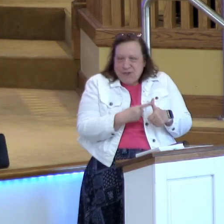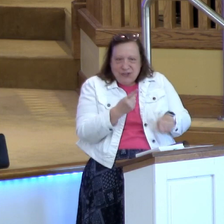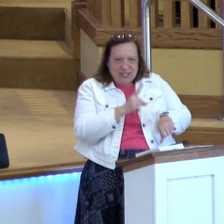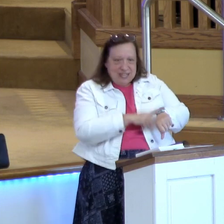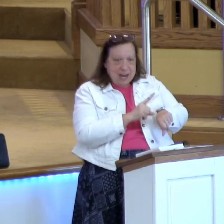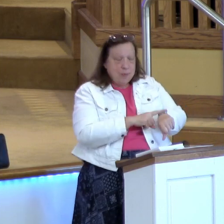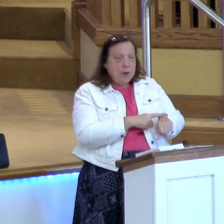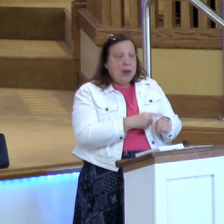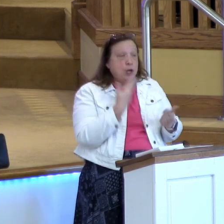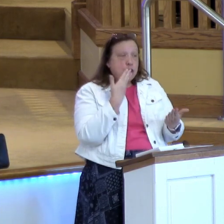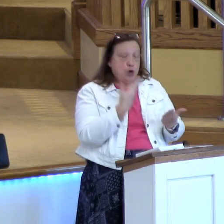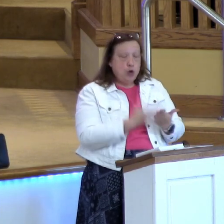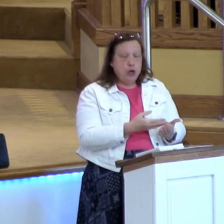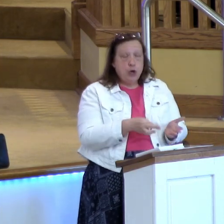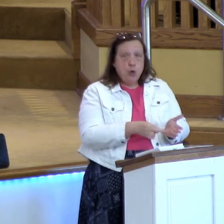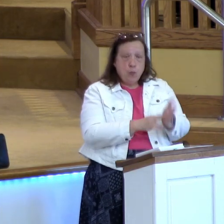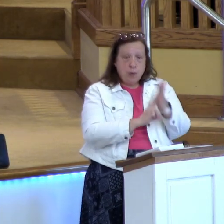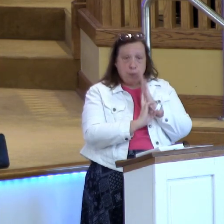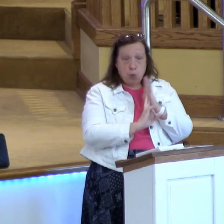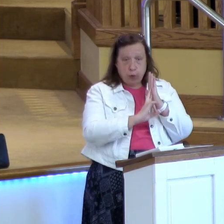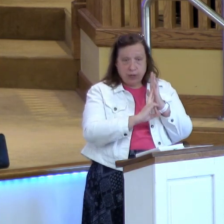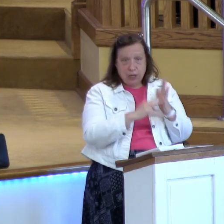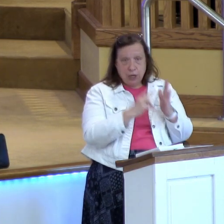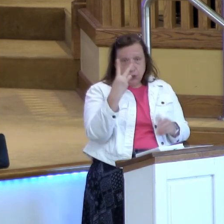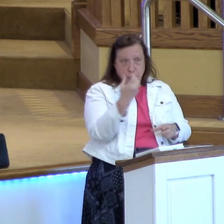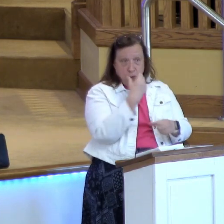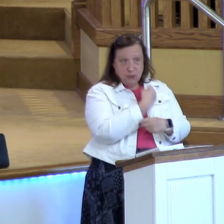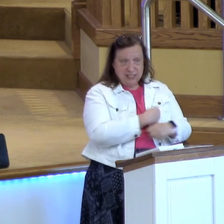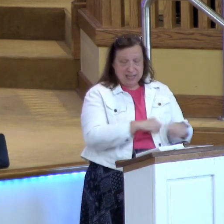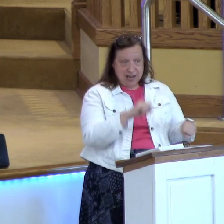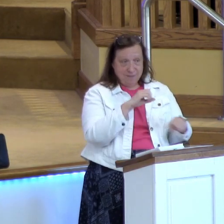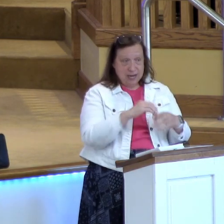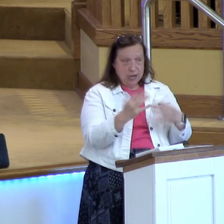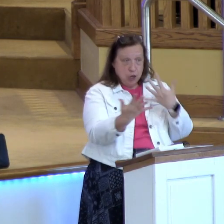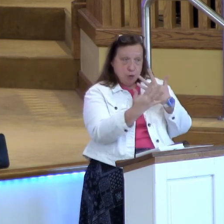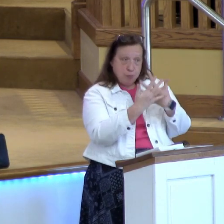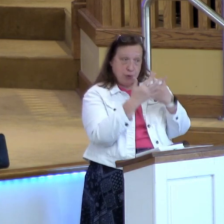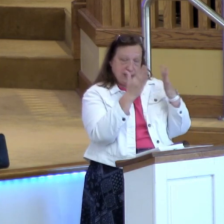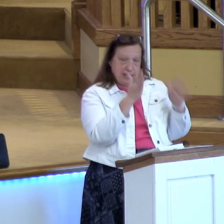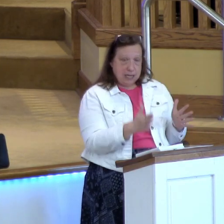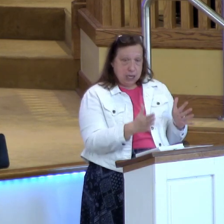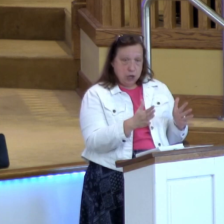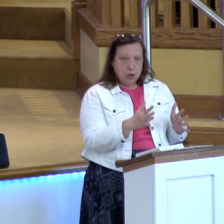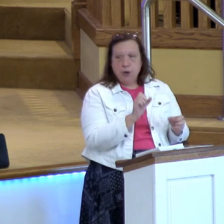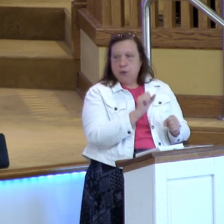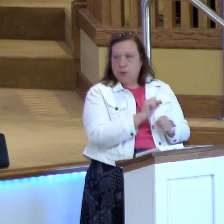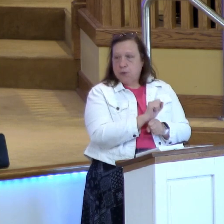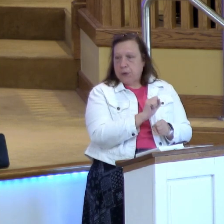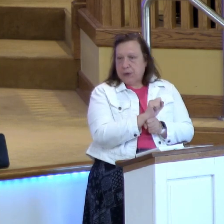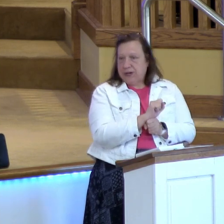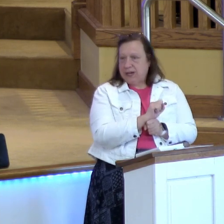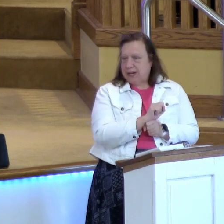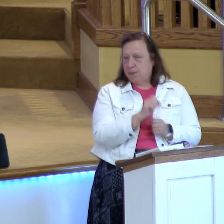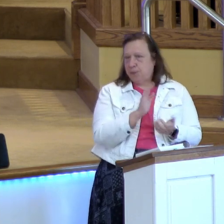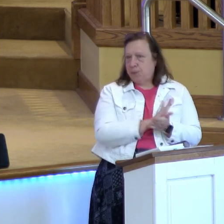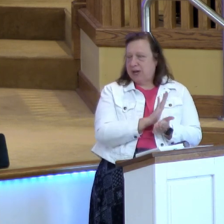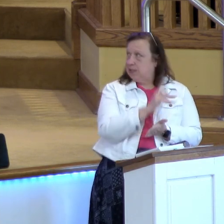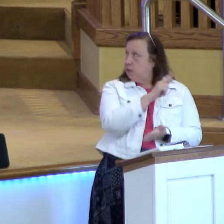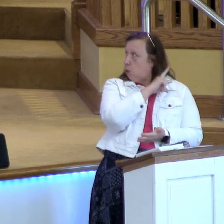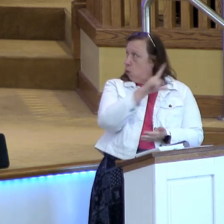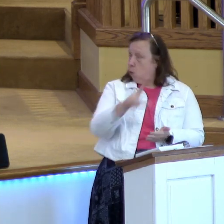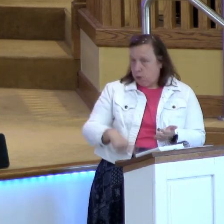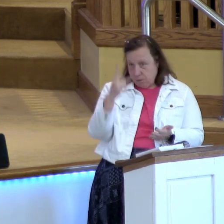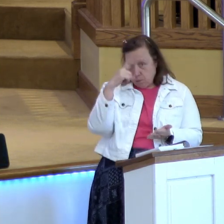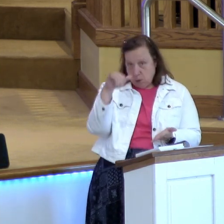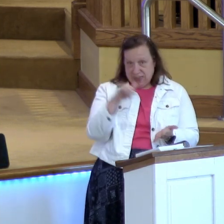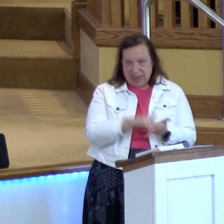Sunday night's prison services. Two saved, right, Brother Steve? Two men got saved on Sunday evening, so we praise the Lord for that. This is the weekend of